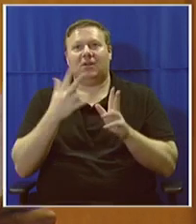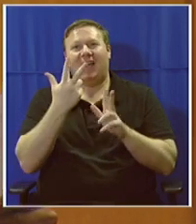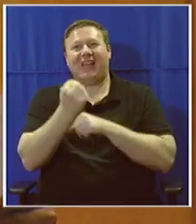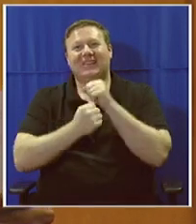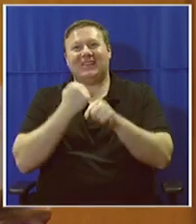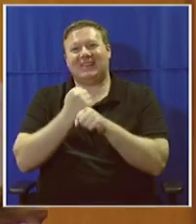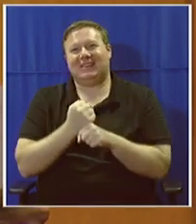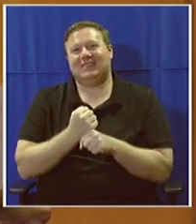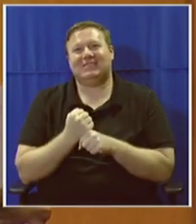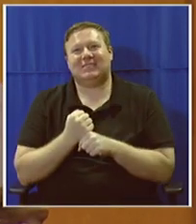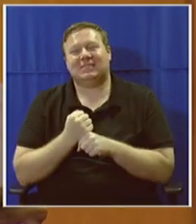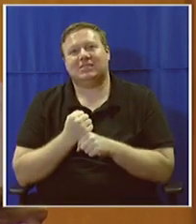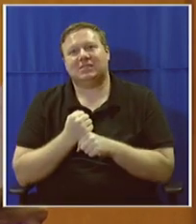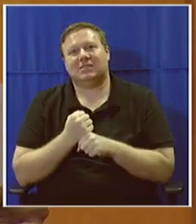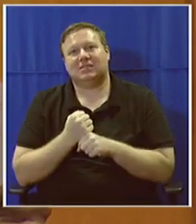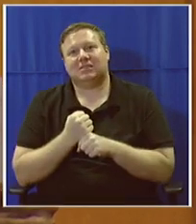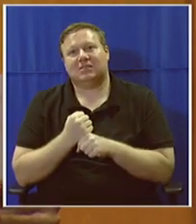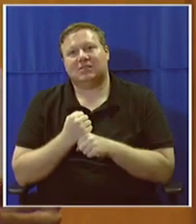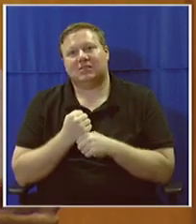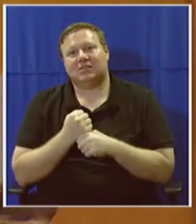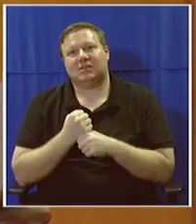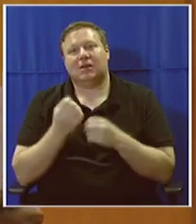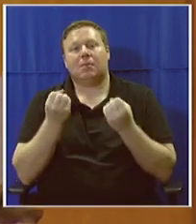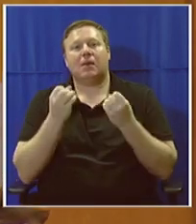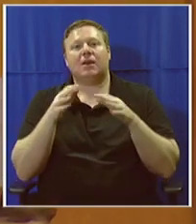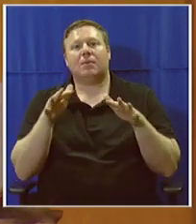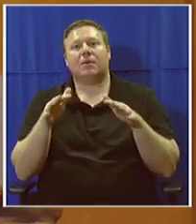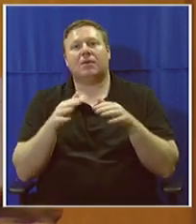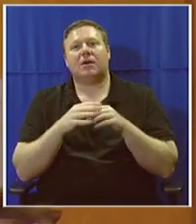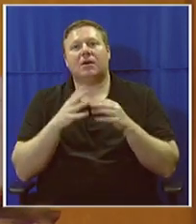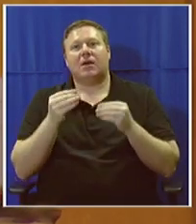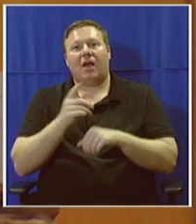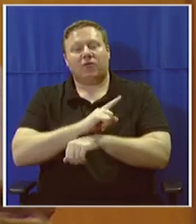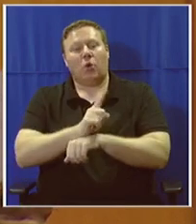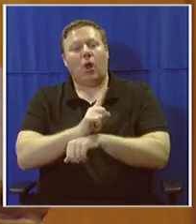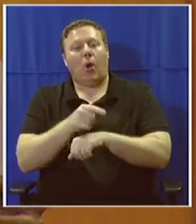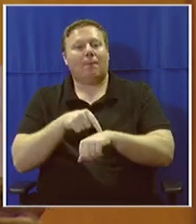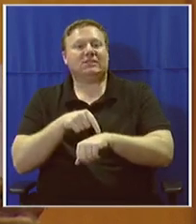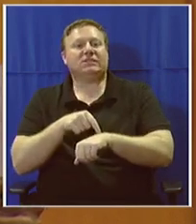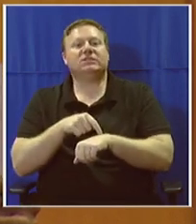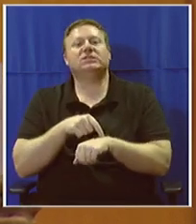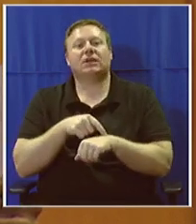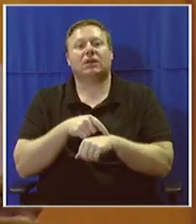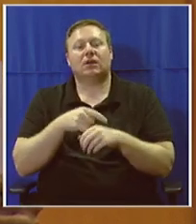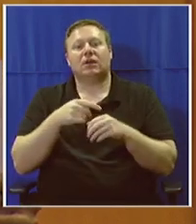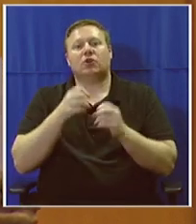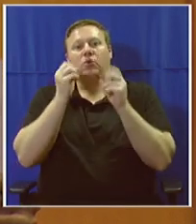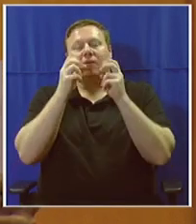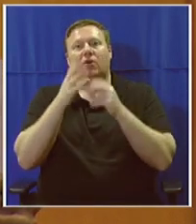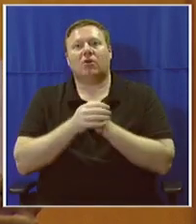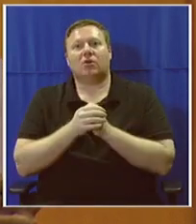8 years. Acknowledges that many of the residents are forced to set their alarms for midnight, as they are only able to collect